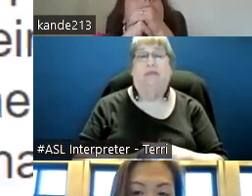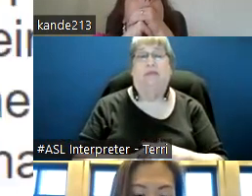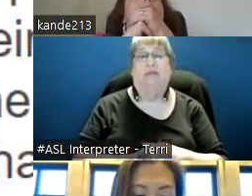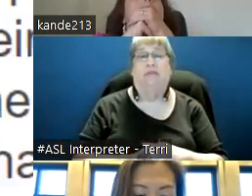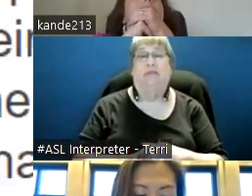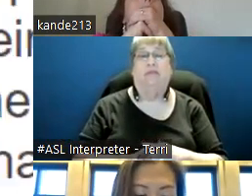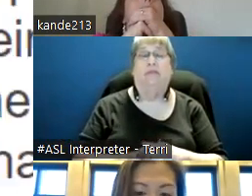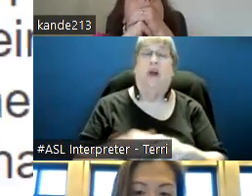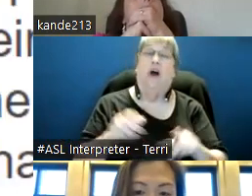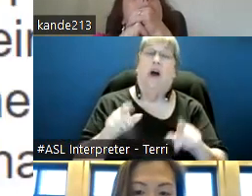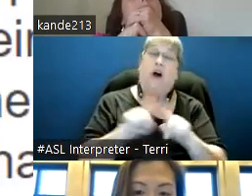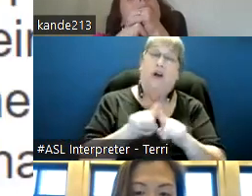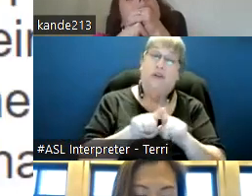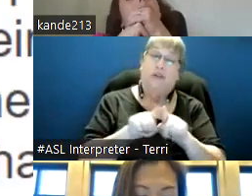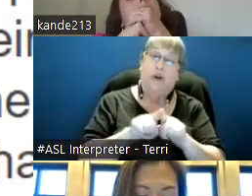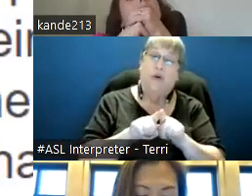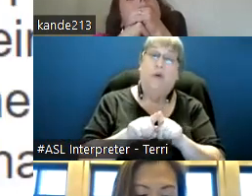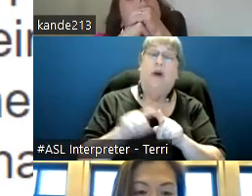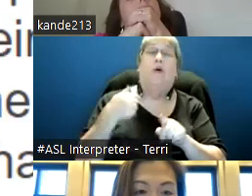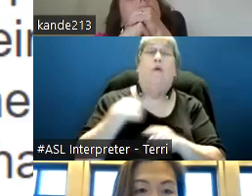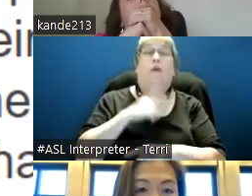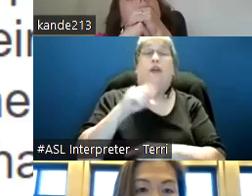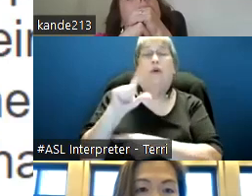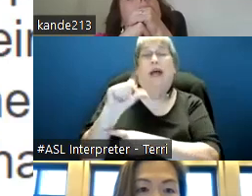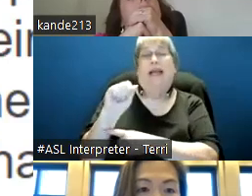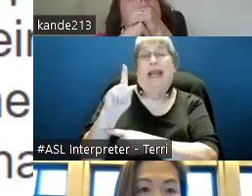Now, we also want to do a labor acknowledgement